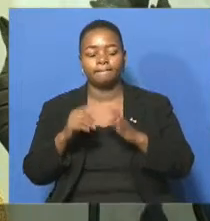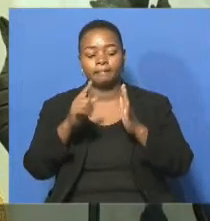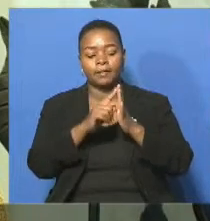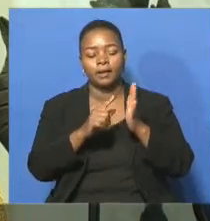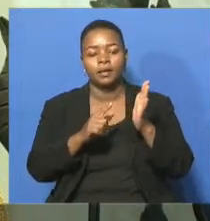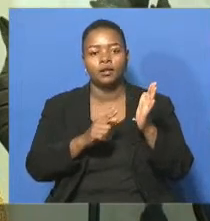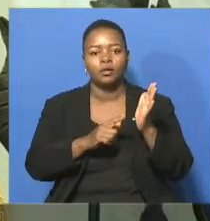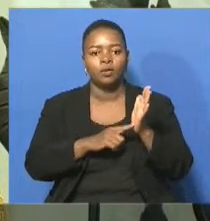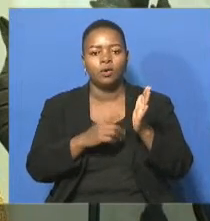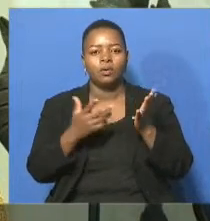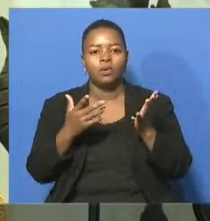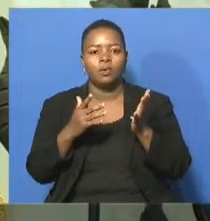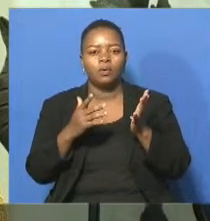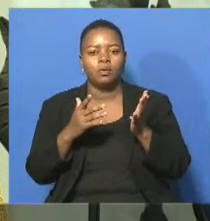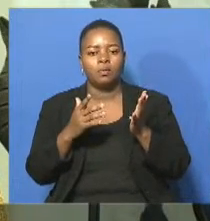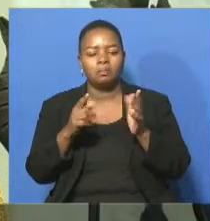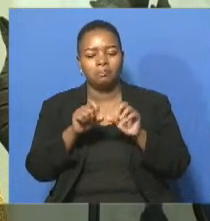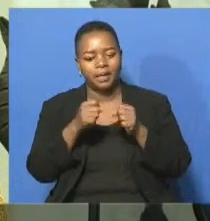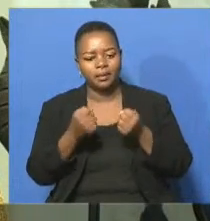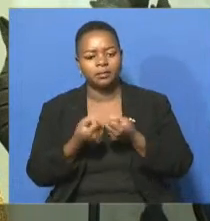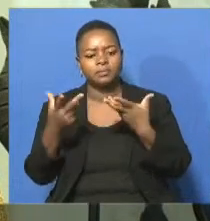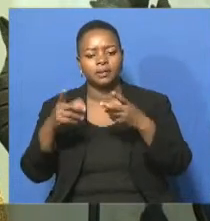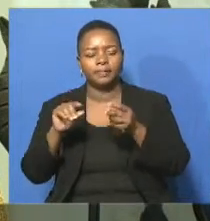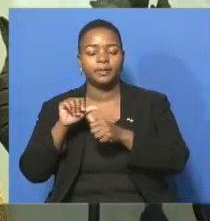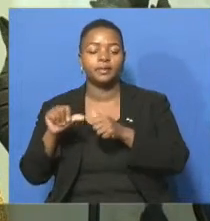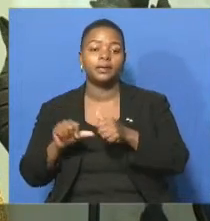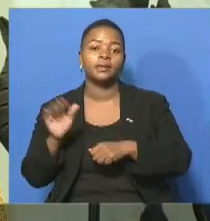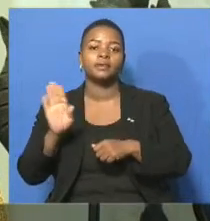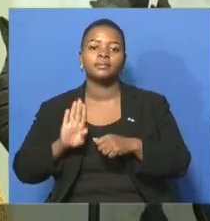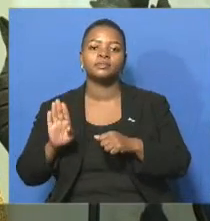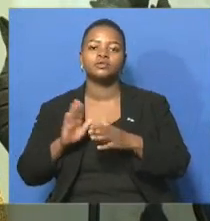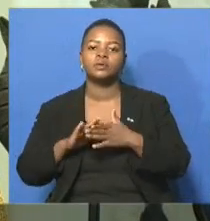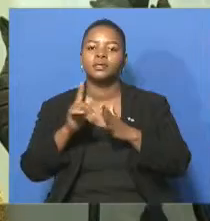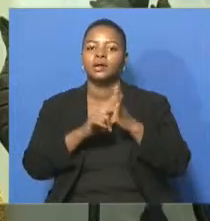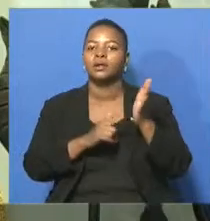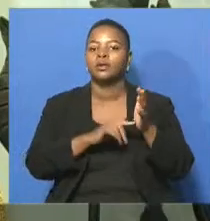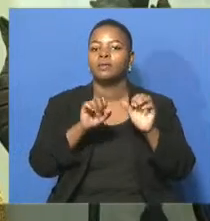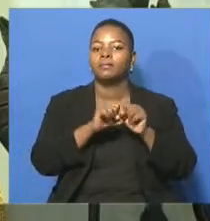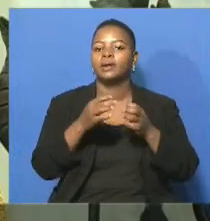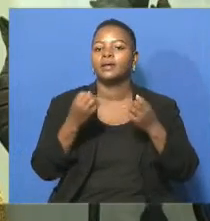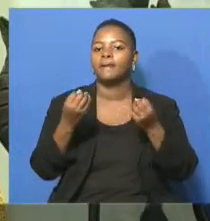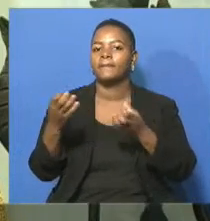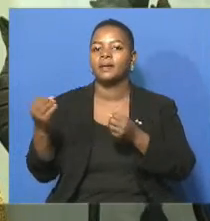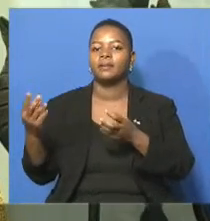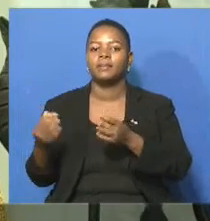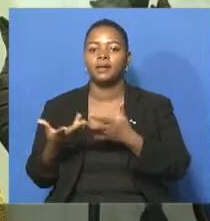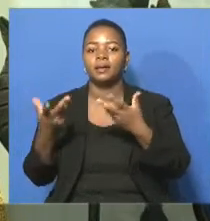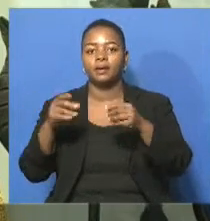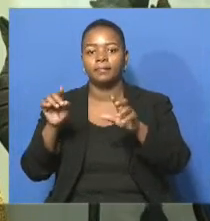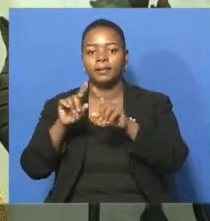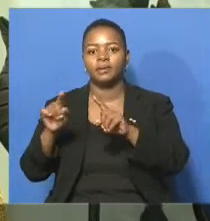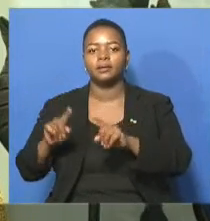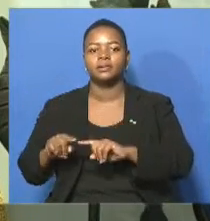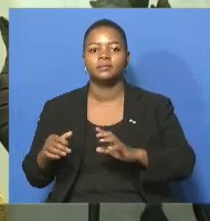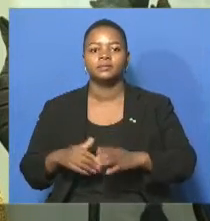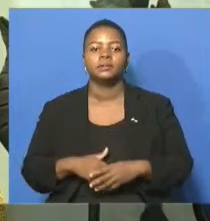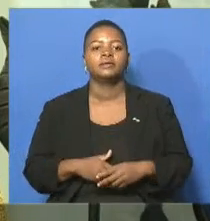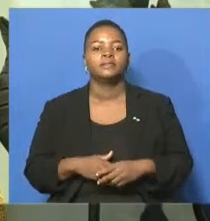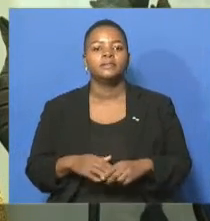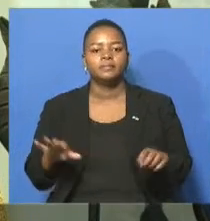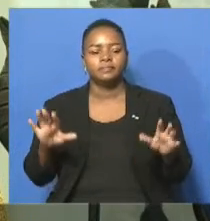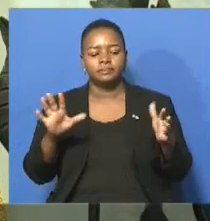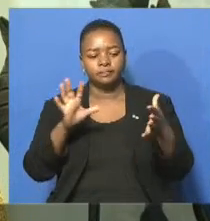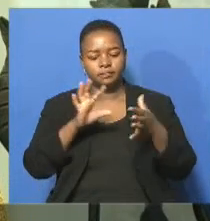criminal landscape of the country. There were a lot of criminal offenses that were mentioned by different stakeholders,